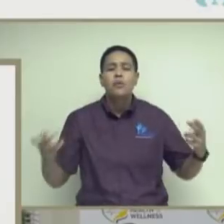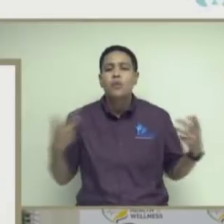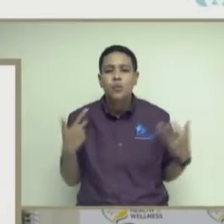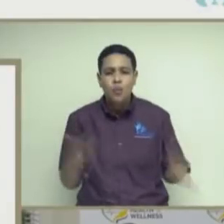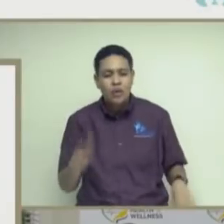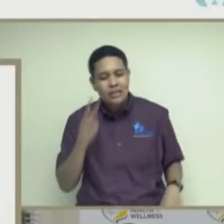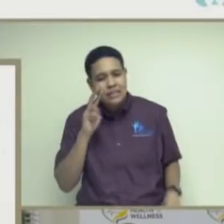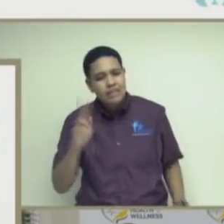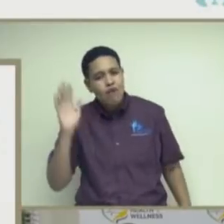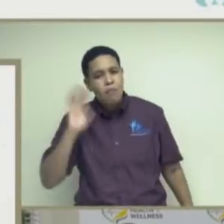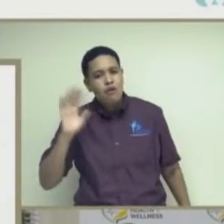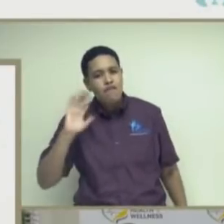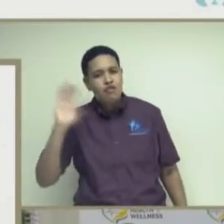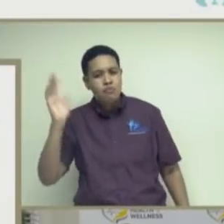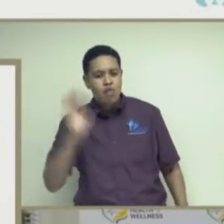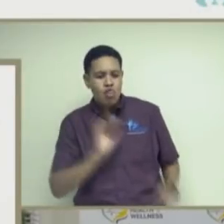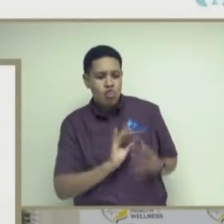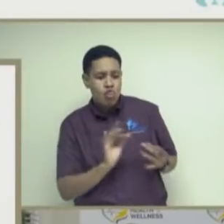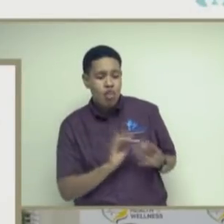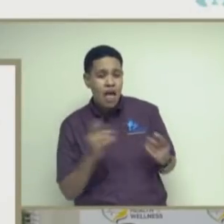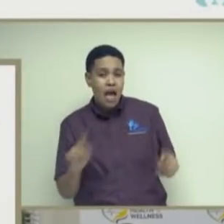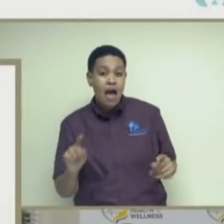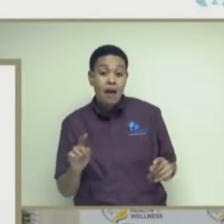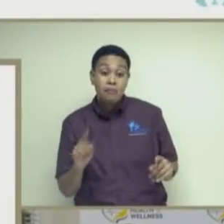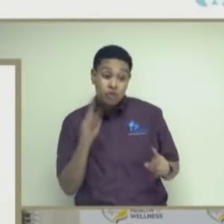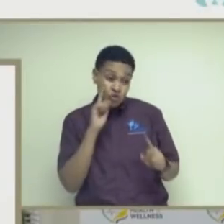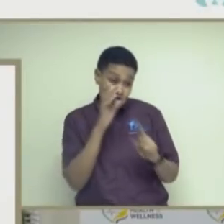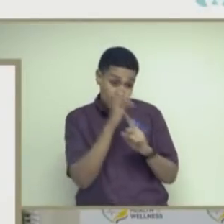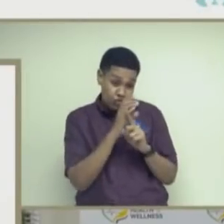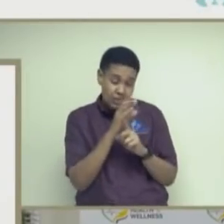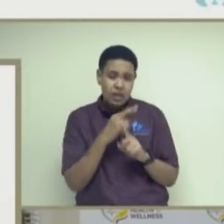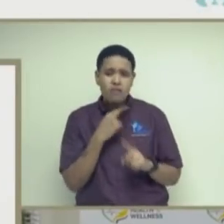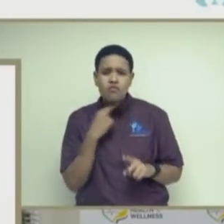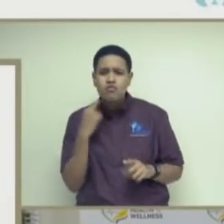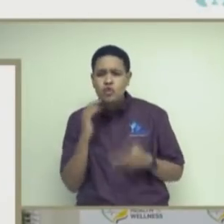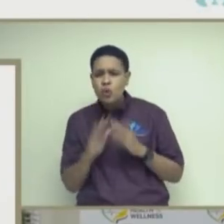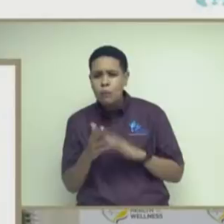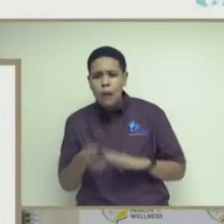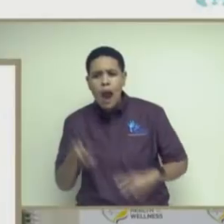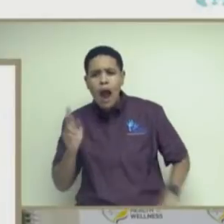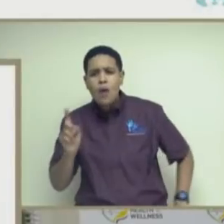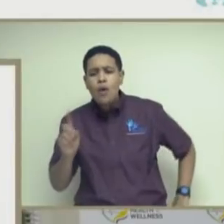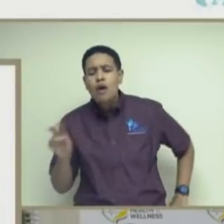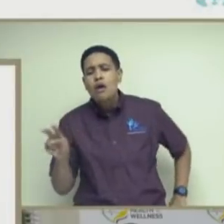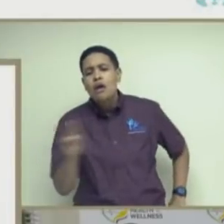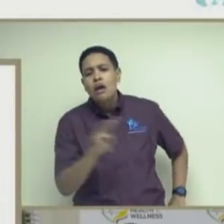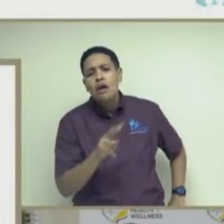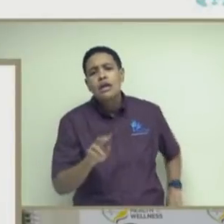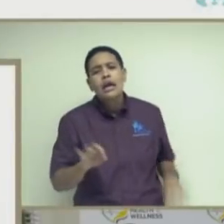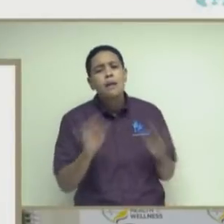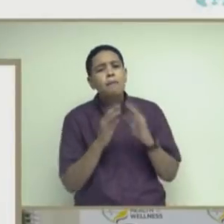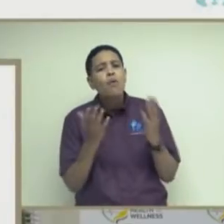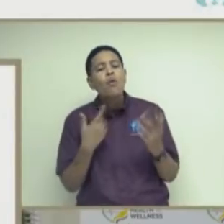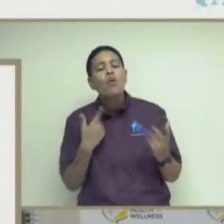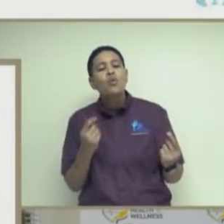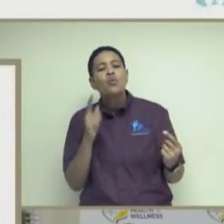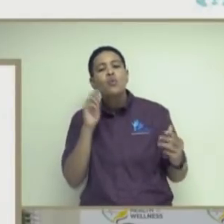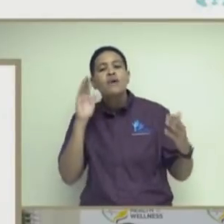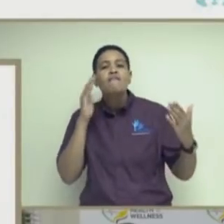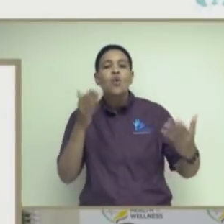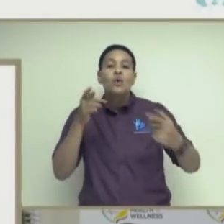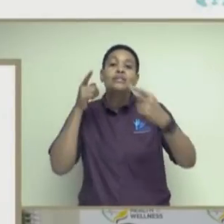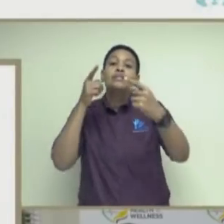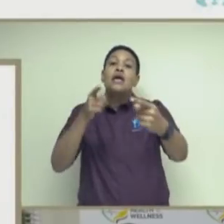previous presentation, risk screening of communities is a critical part of what we do so that we can focus and target